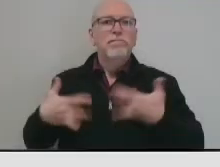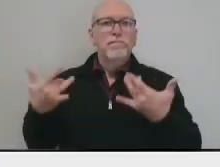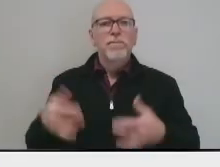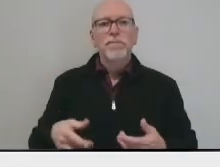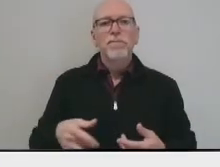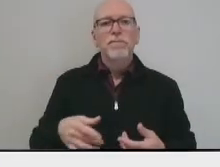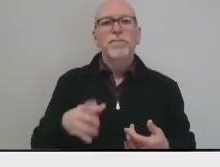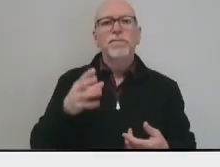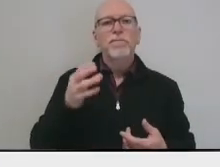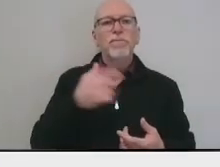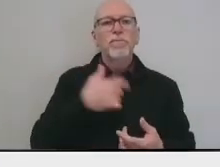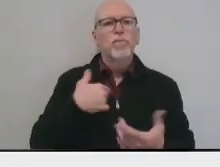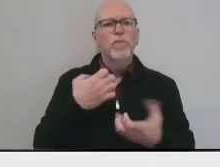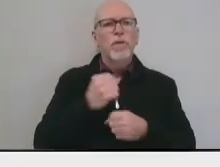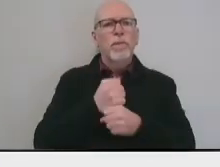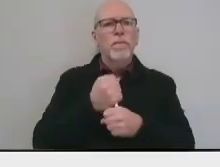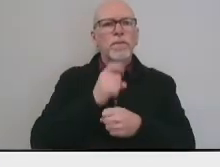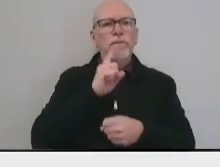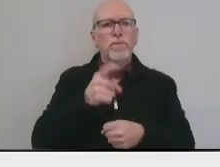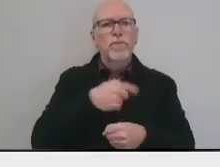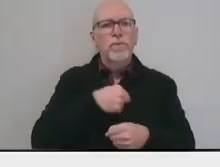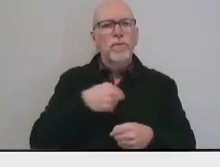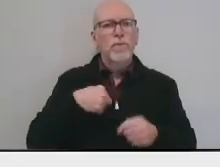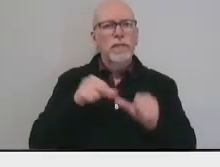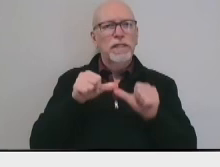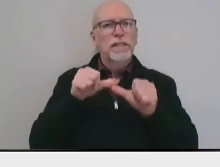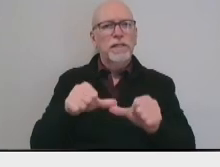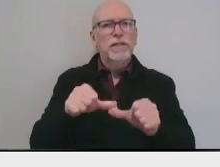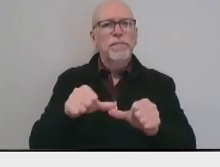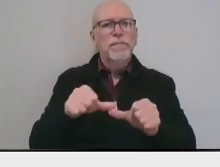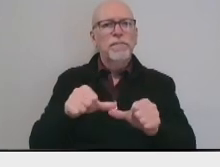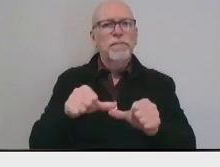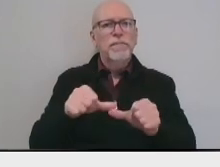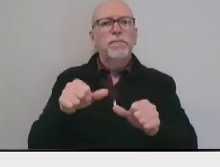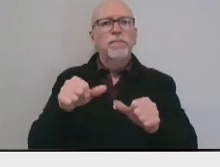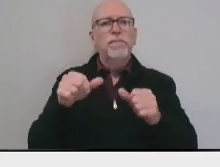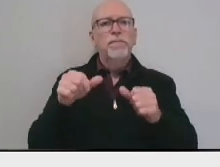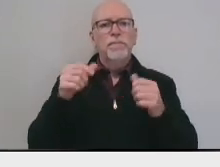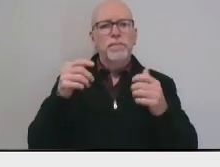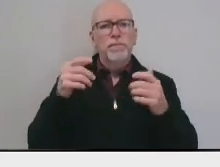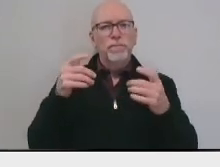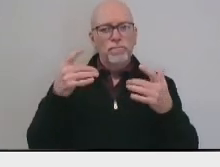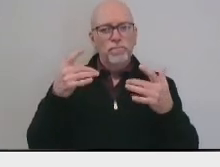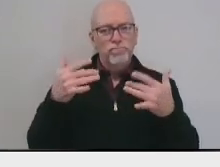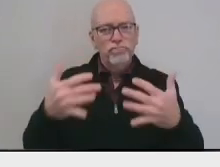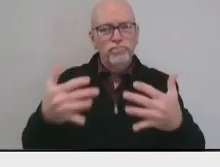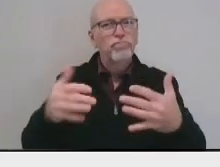we want to make sure we stay moving the ball up court, not